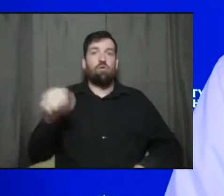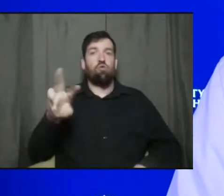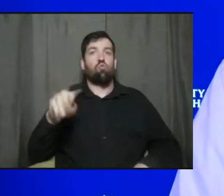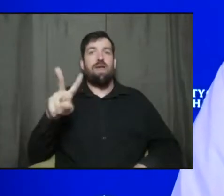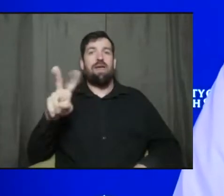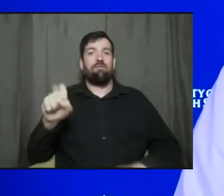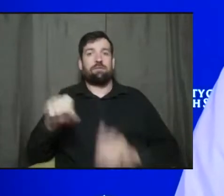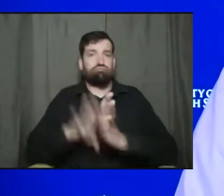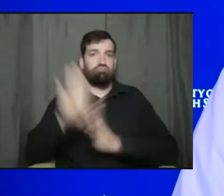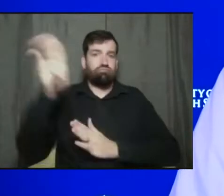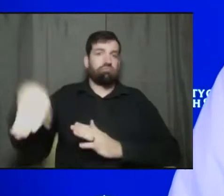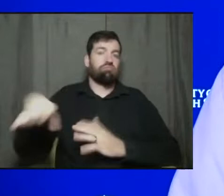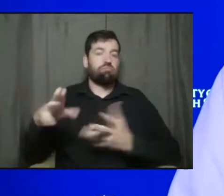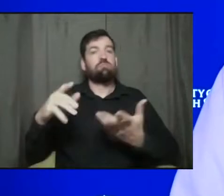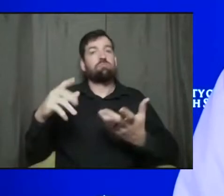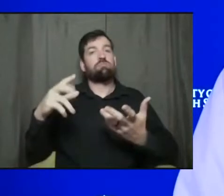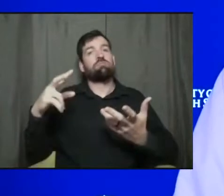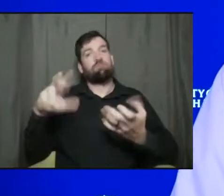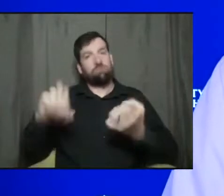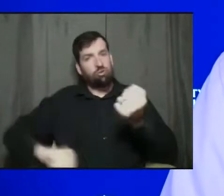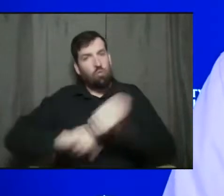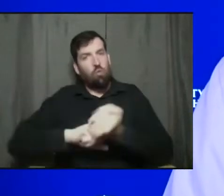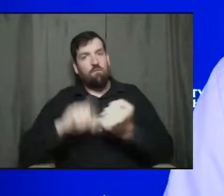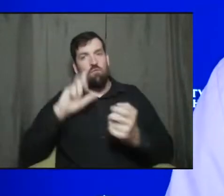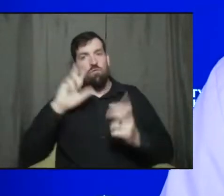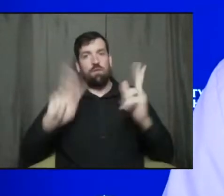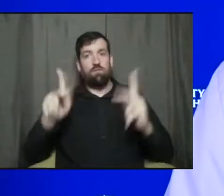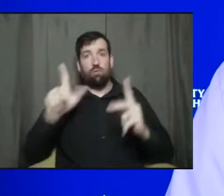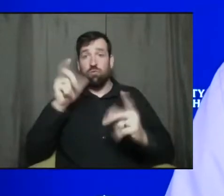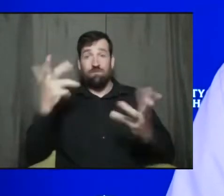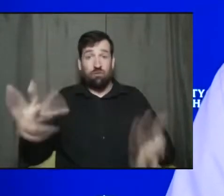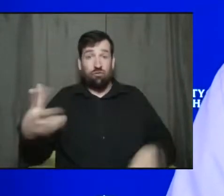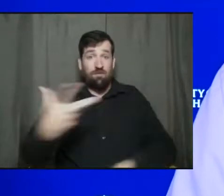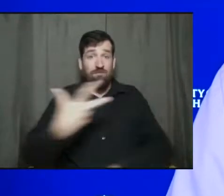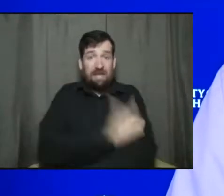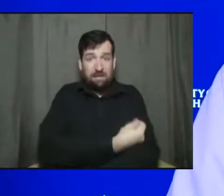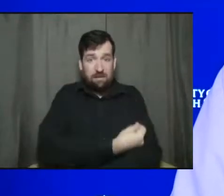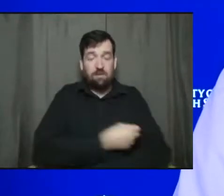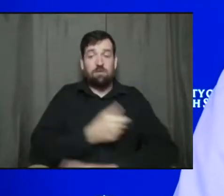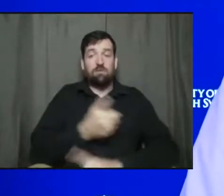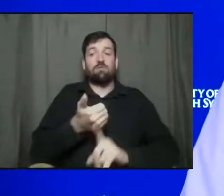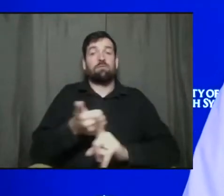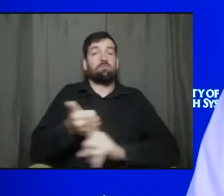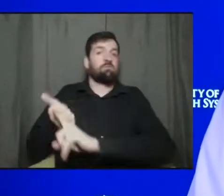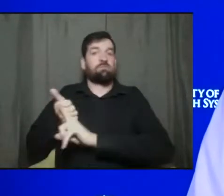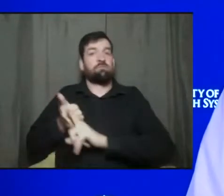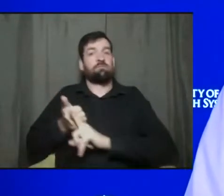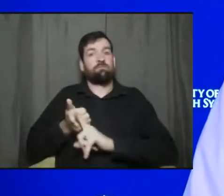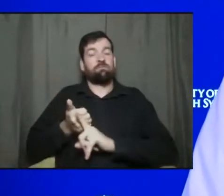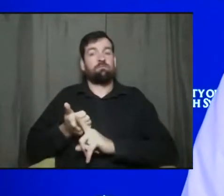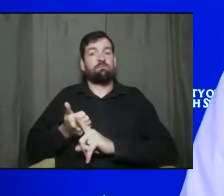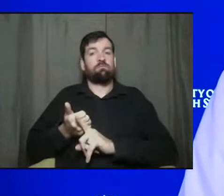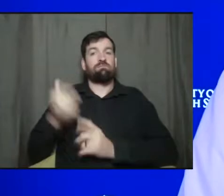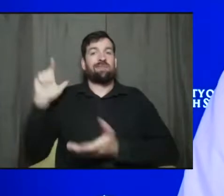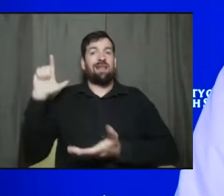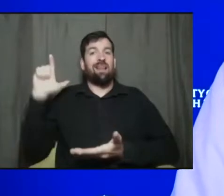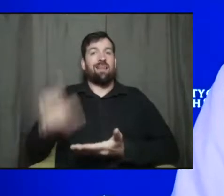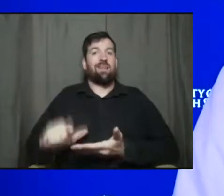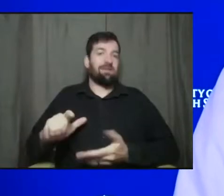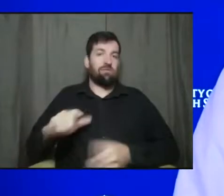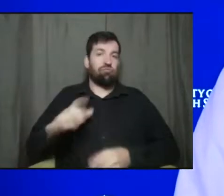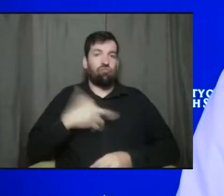support to the people that were vaccinated. They continue to have a much lower risk of hospitalization and